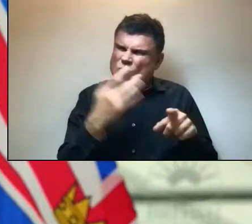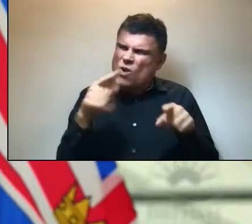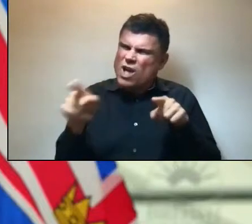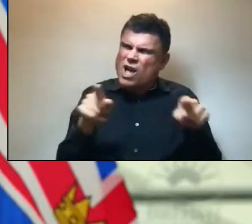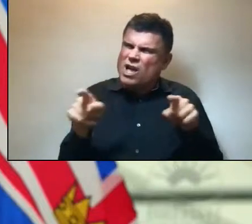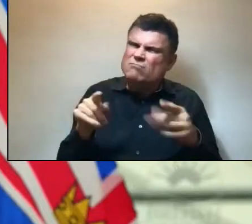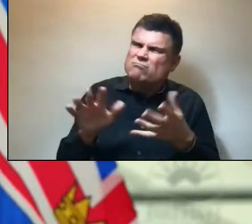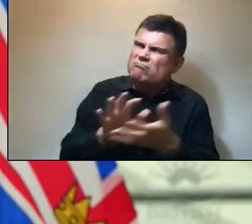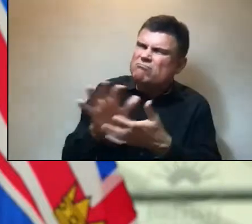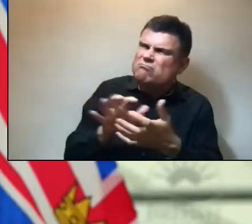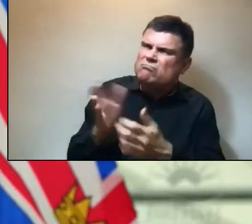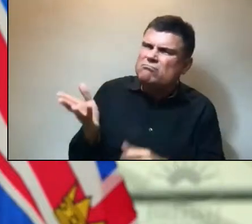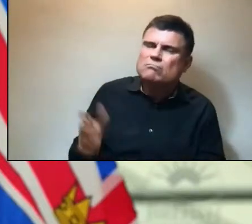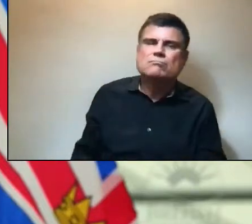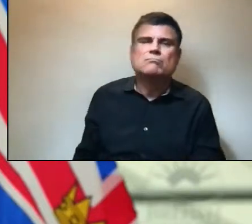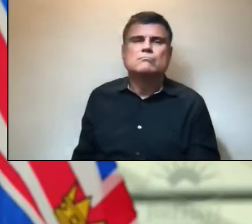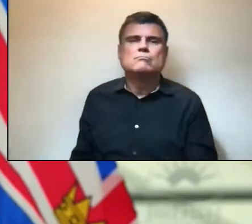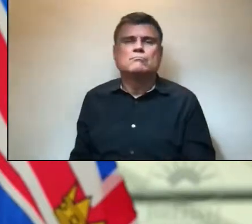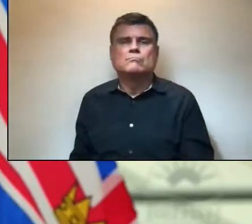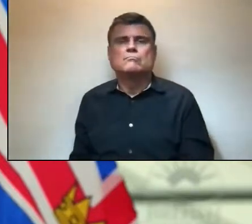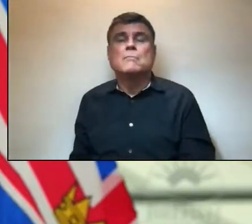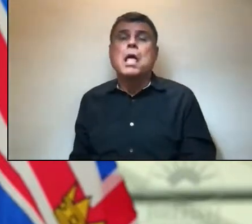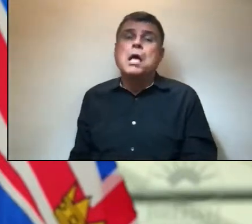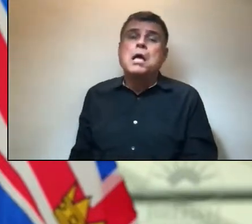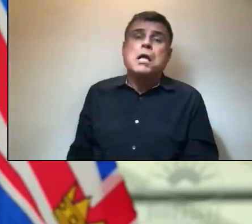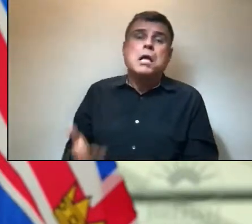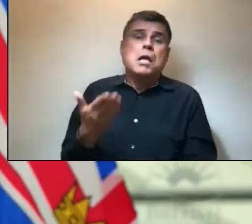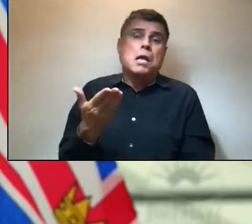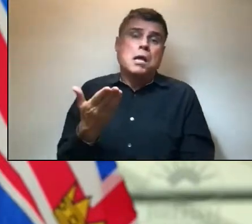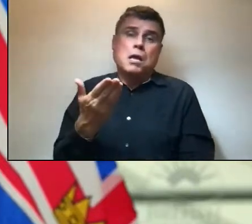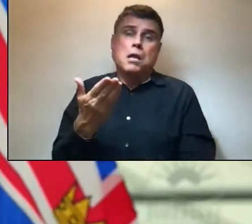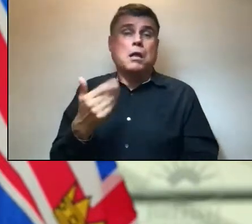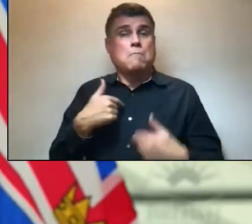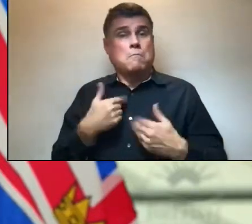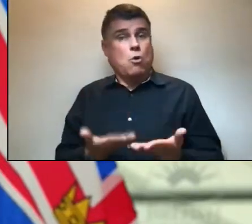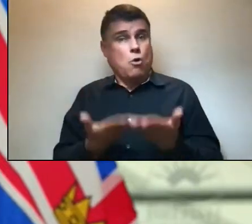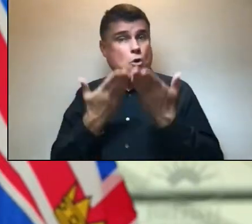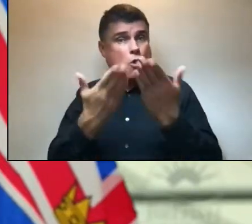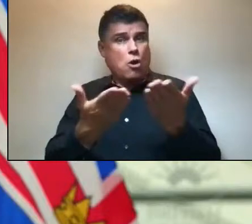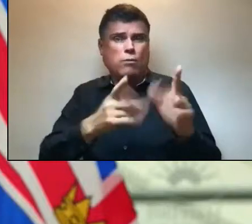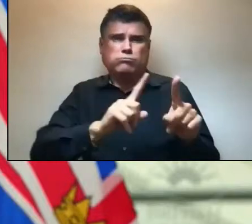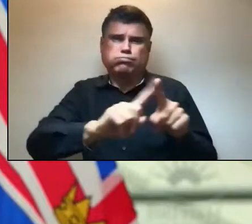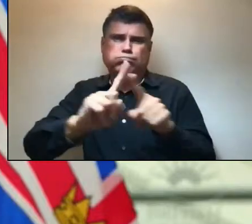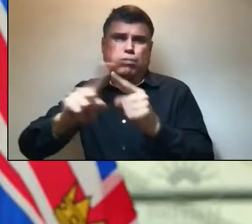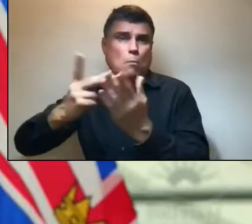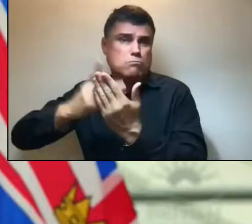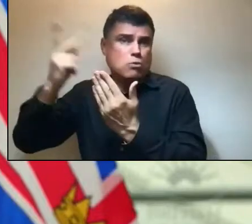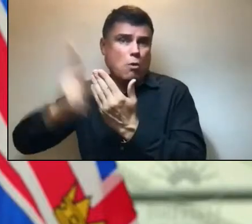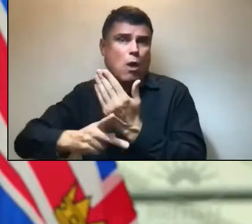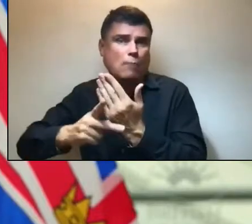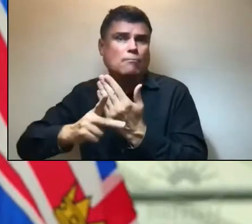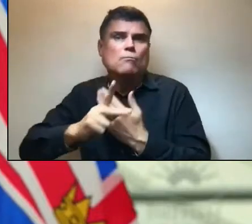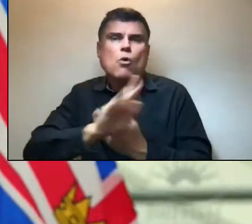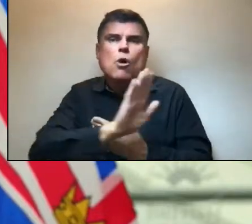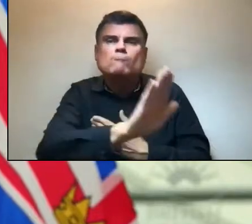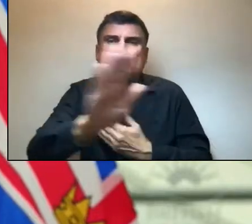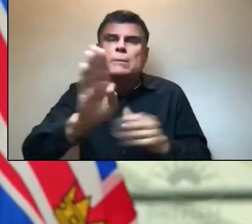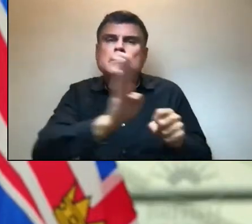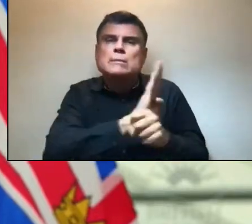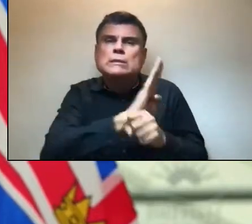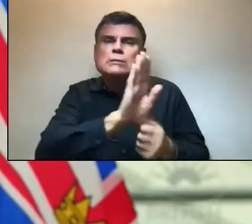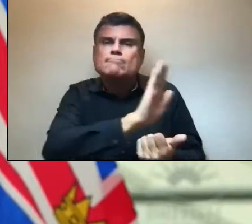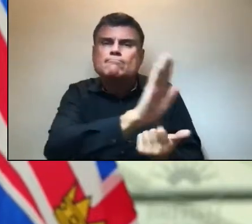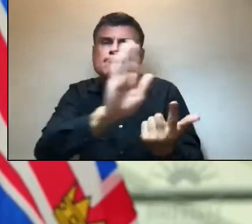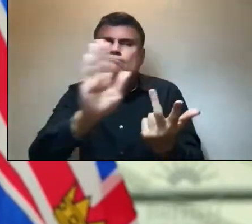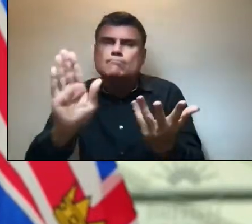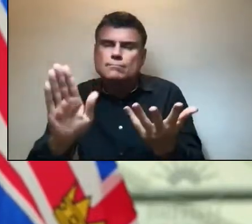Well, we have offered it. There's a number of different programs for businesses, and business organizations have